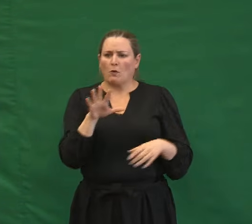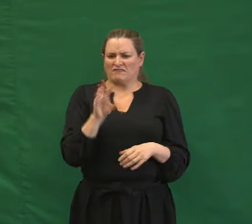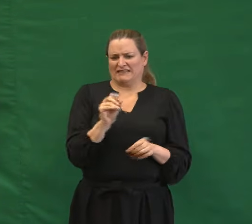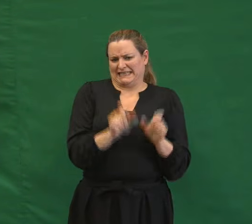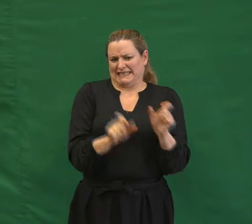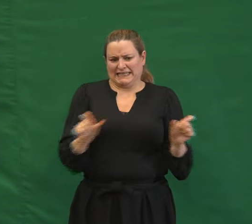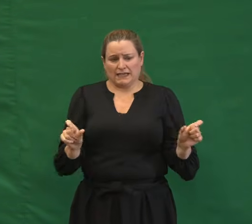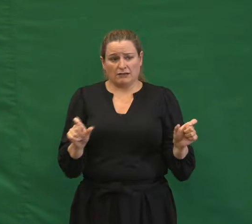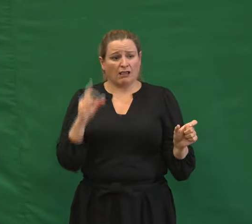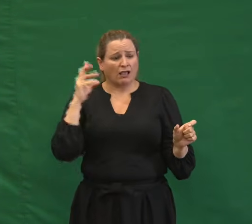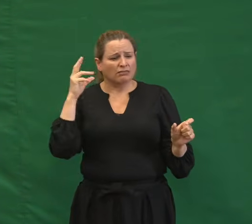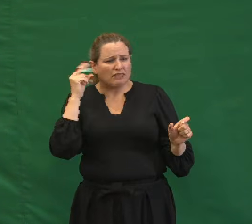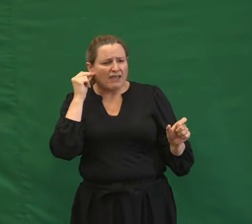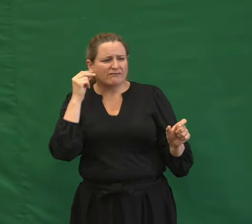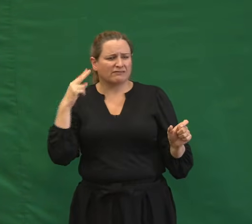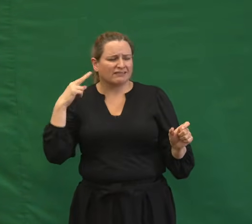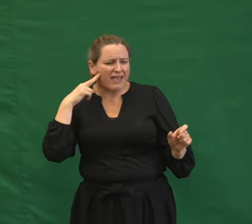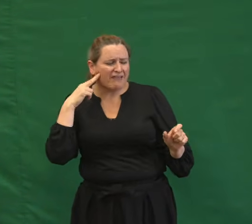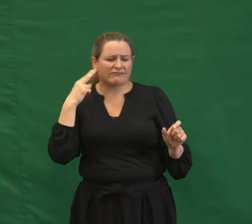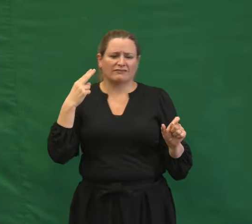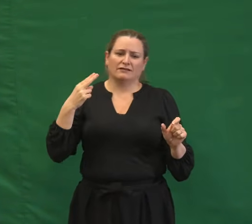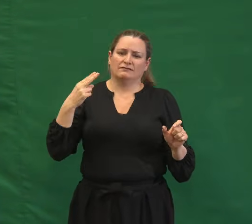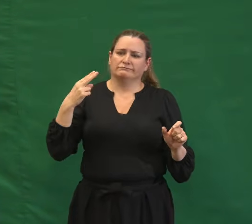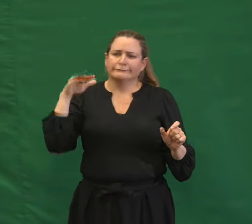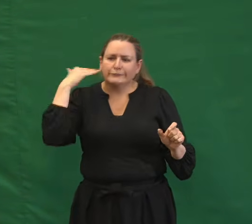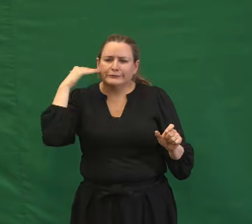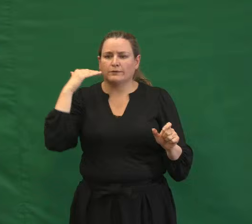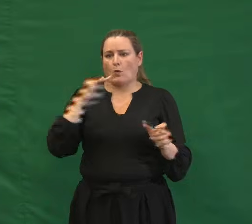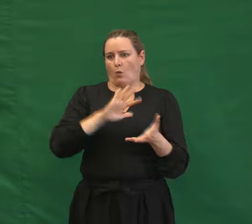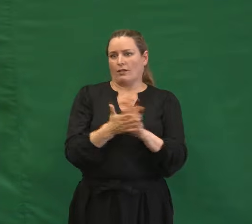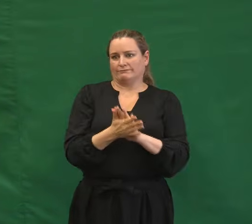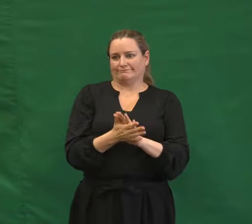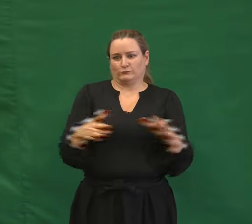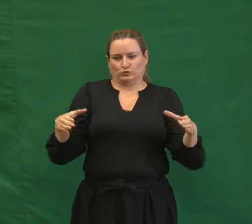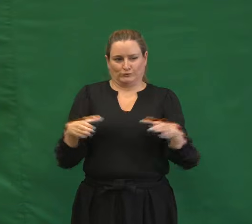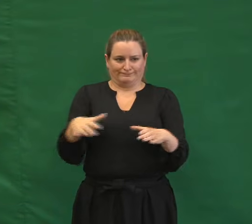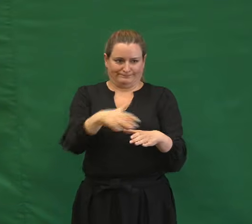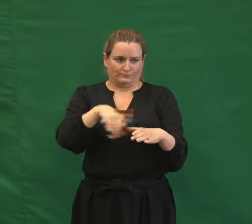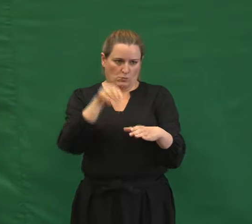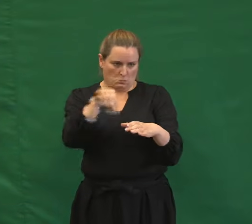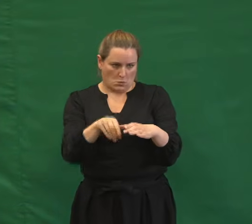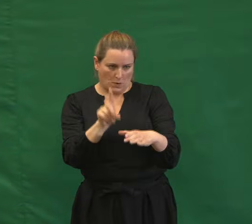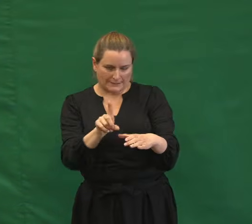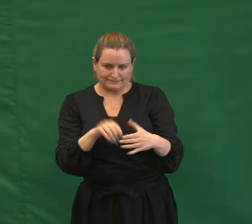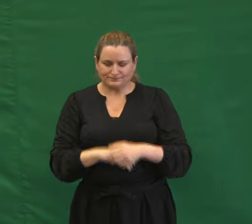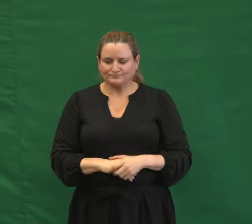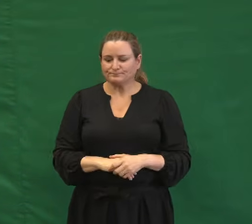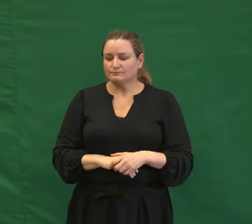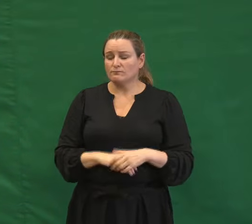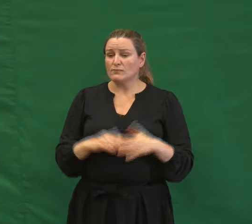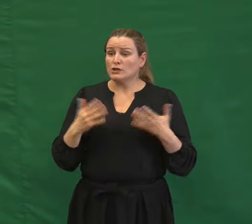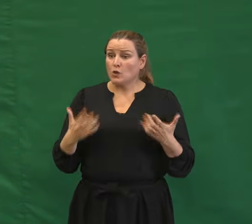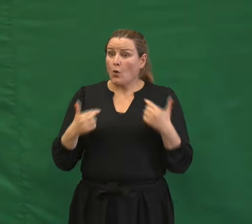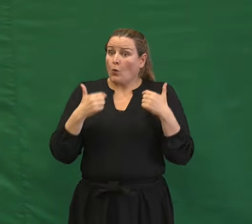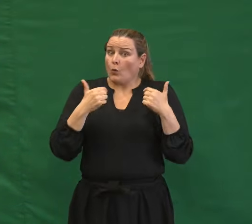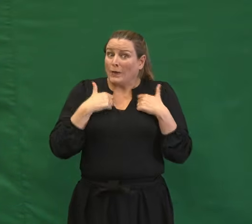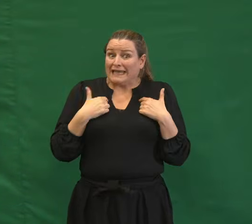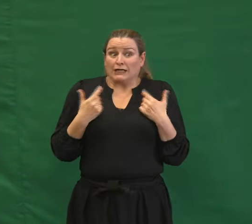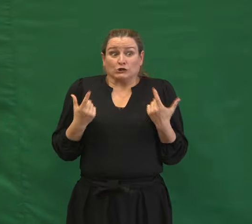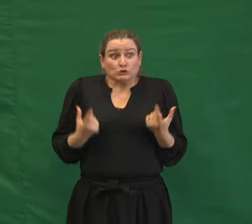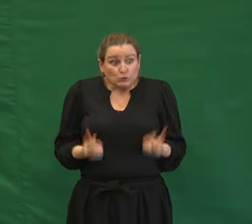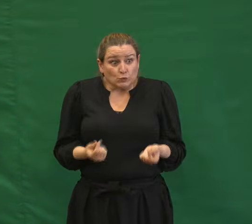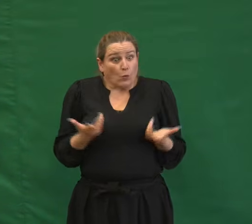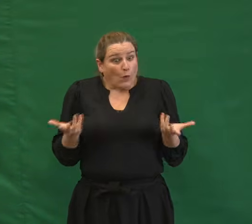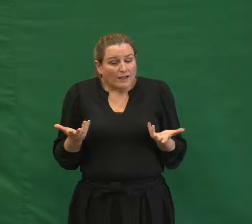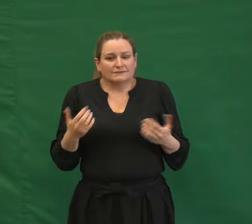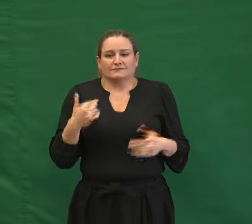So yes, as I said, the one thing that makes this corpus particularly valuable is the care we've taken to document who our participants